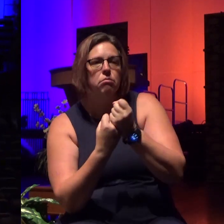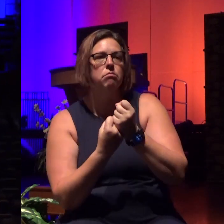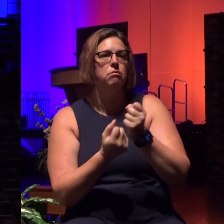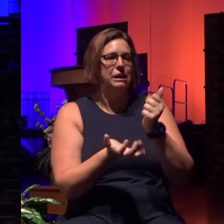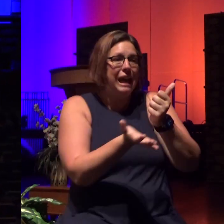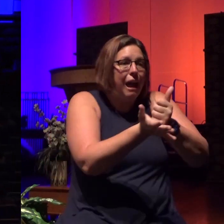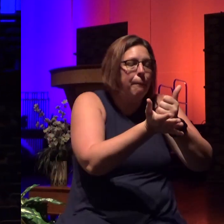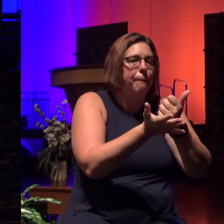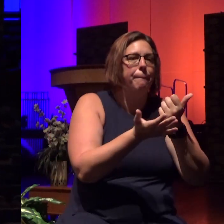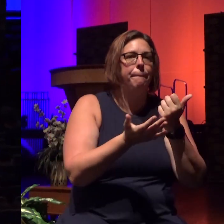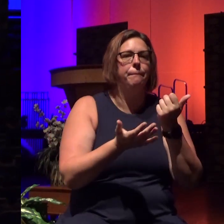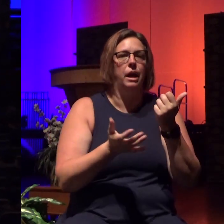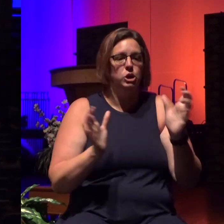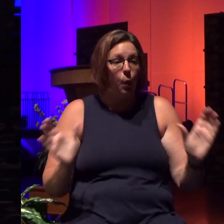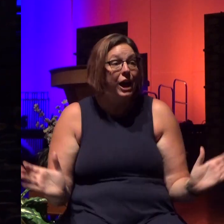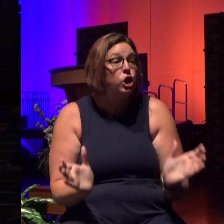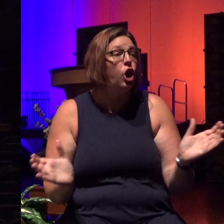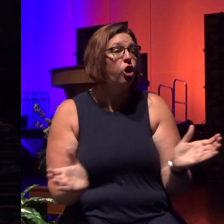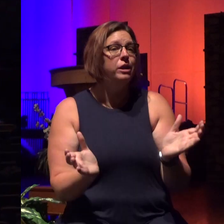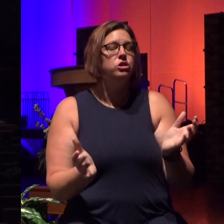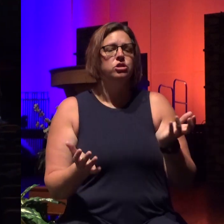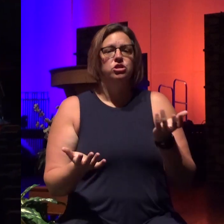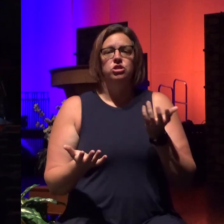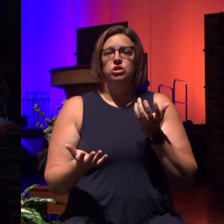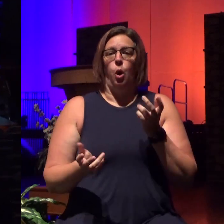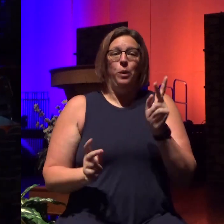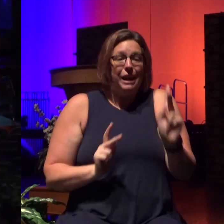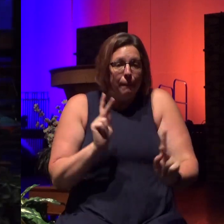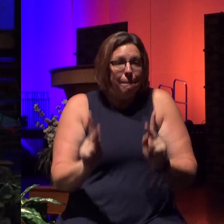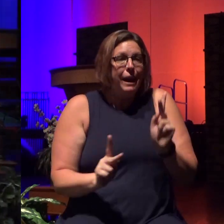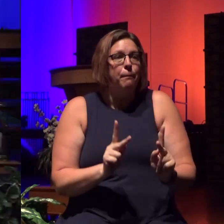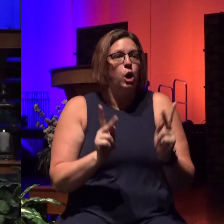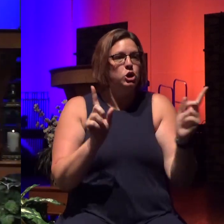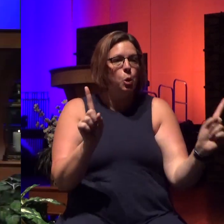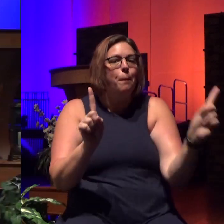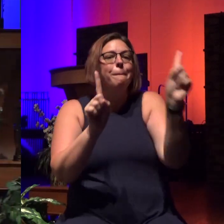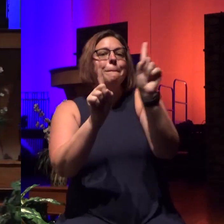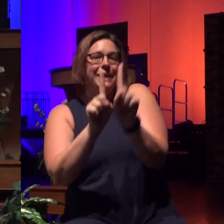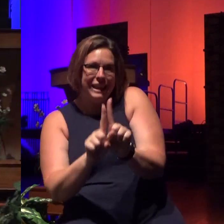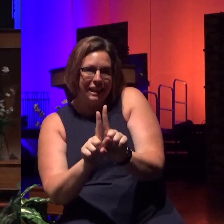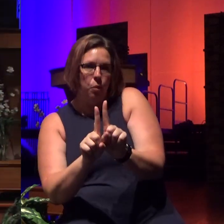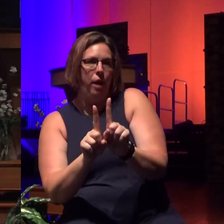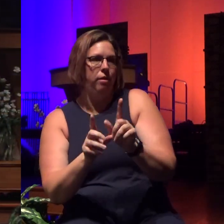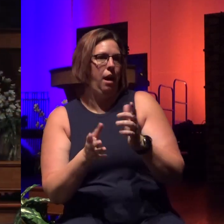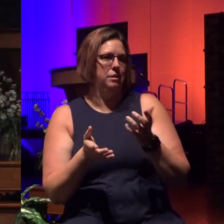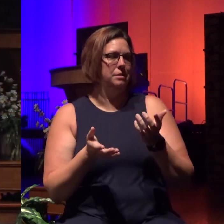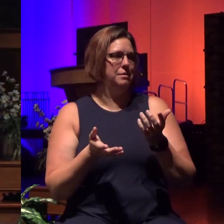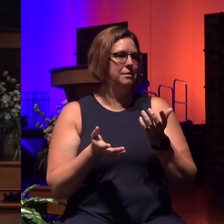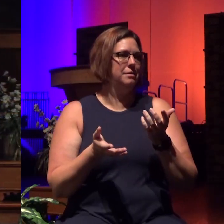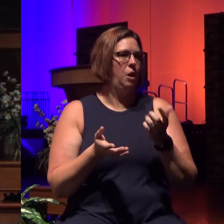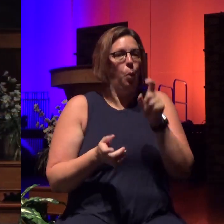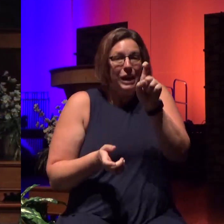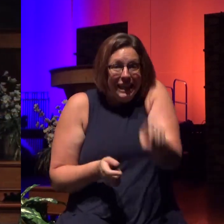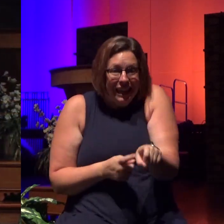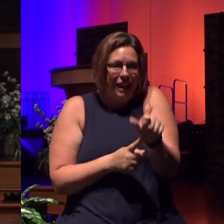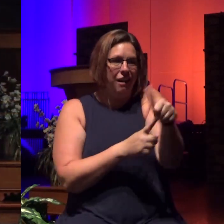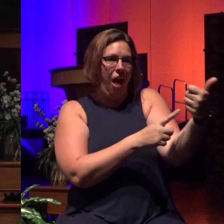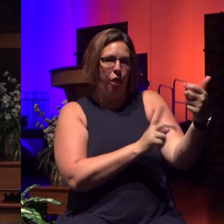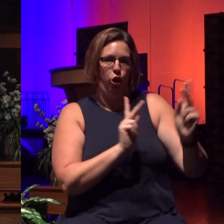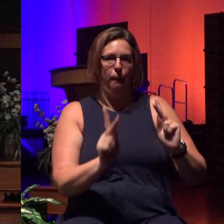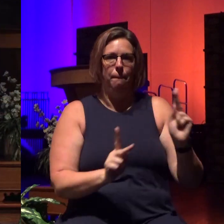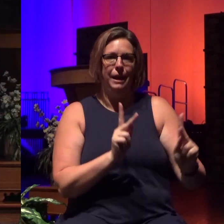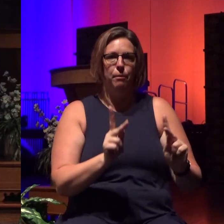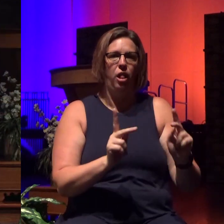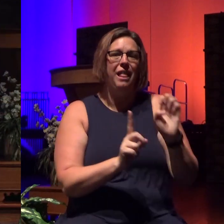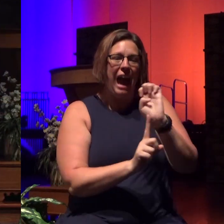need other people to encourage us. We need other people to be with us. We need other people. And in environments where